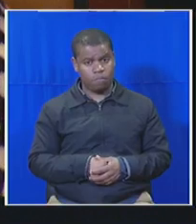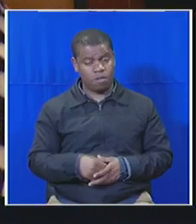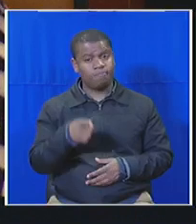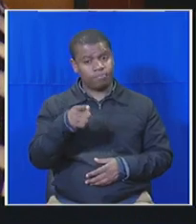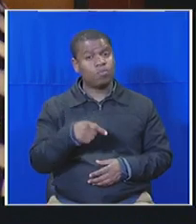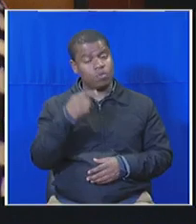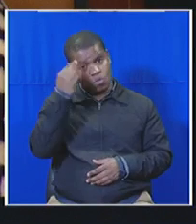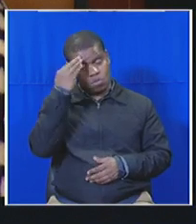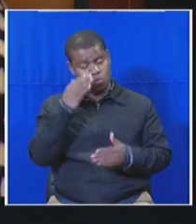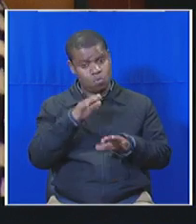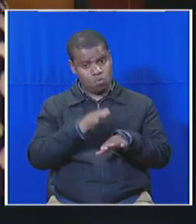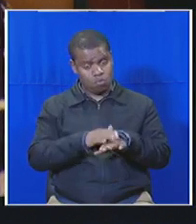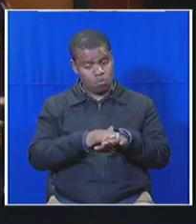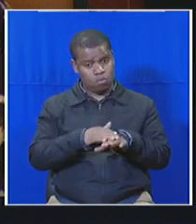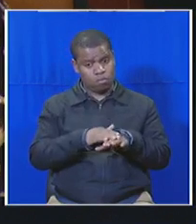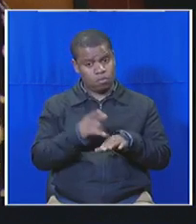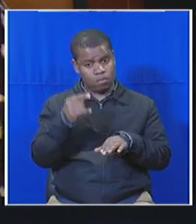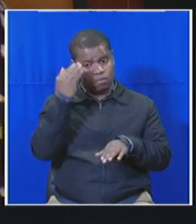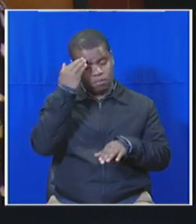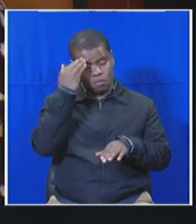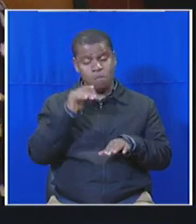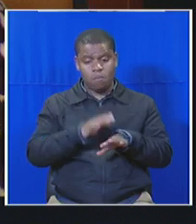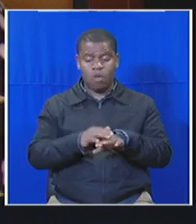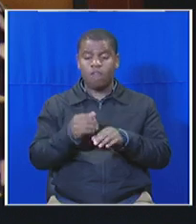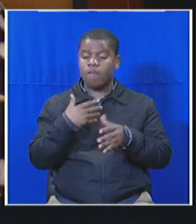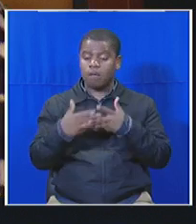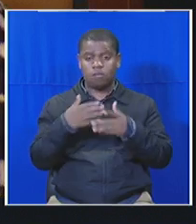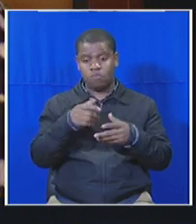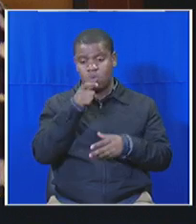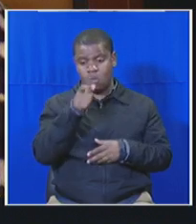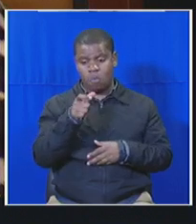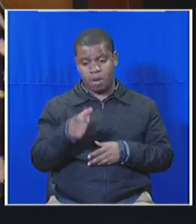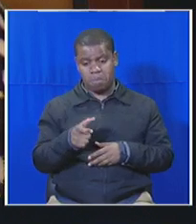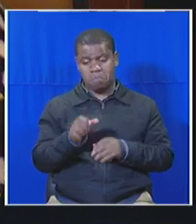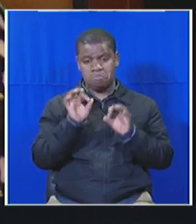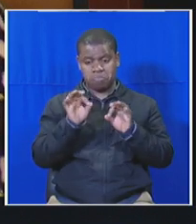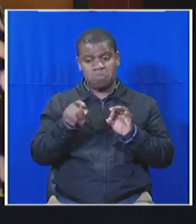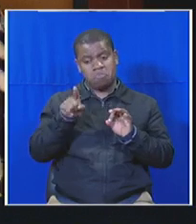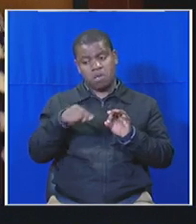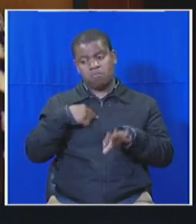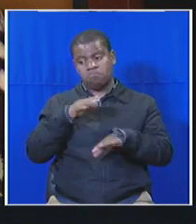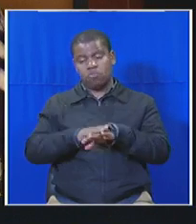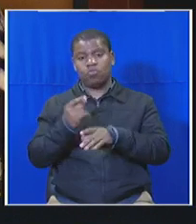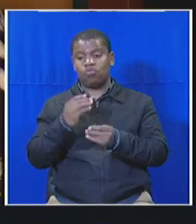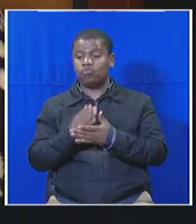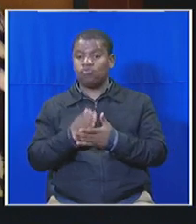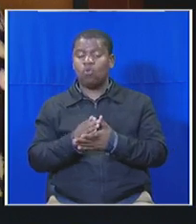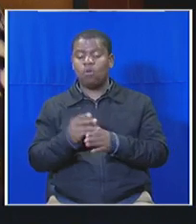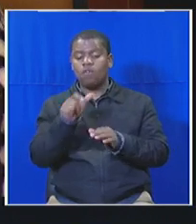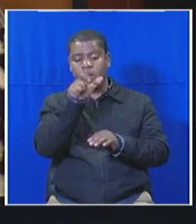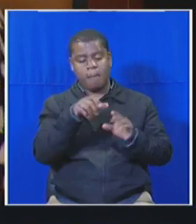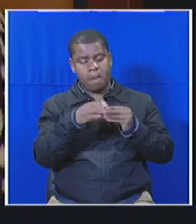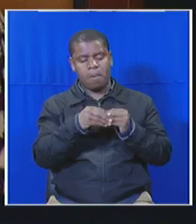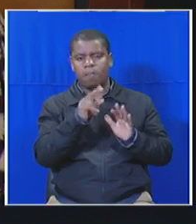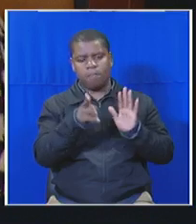want to bring a substantive motion with regards to the allegations on the member, you do so through a